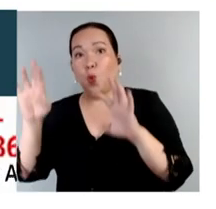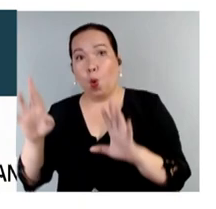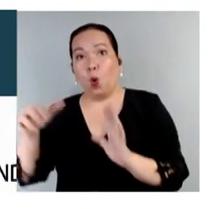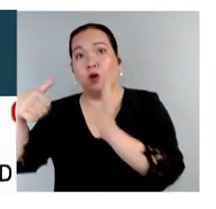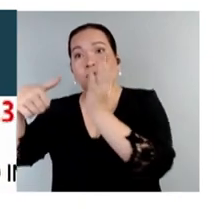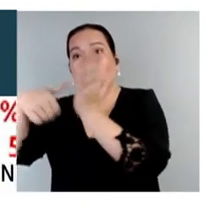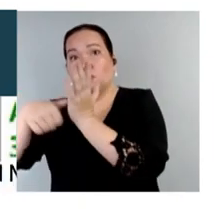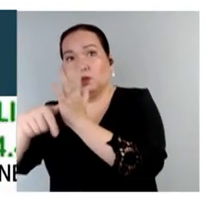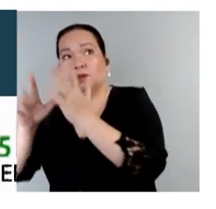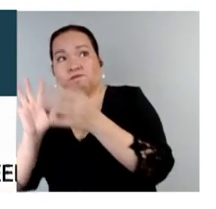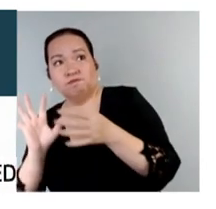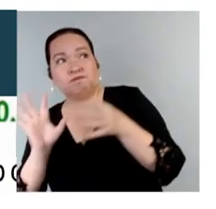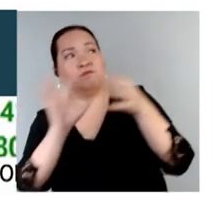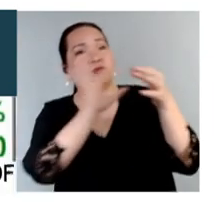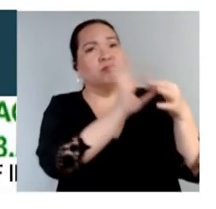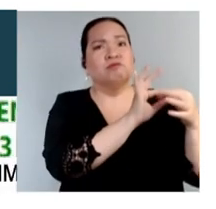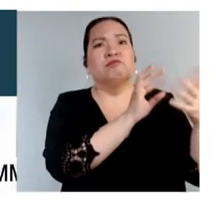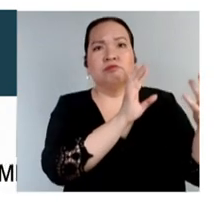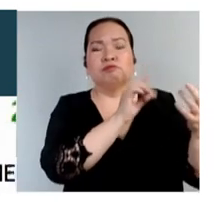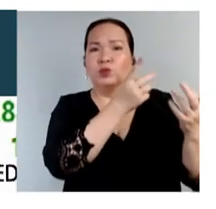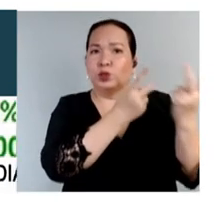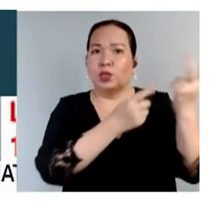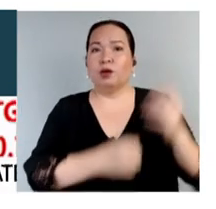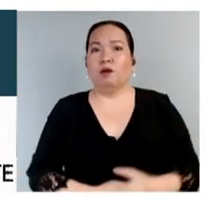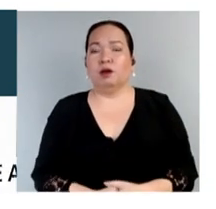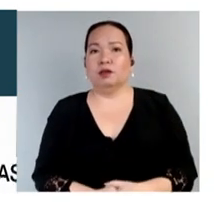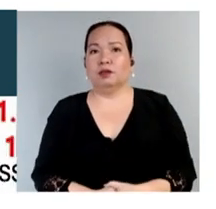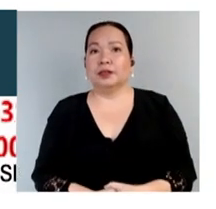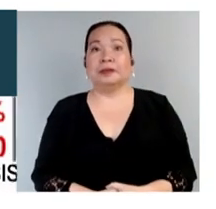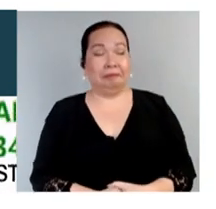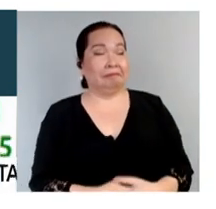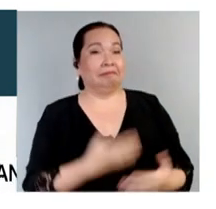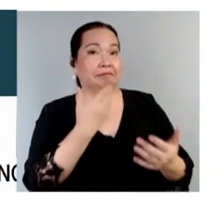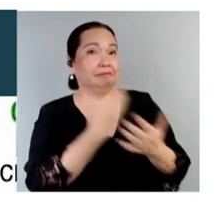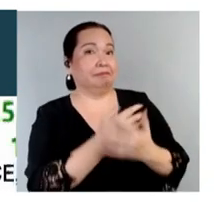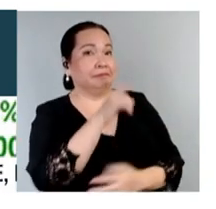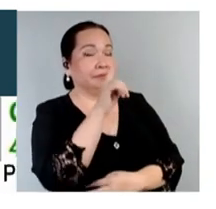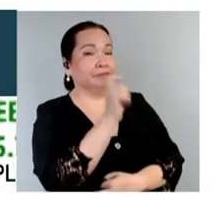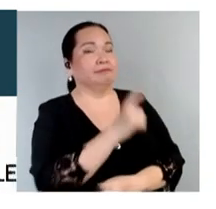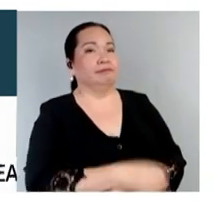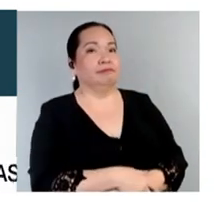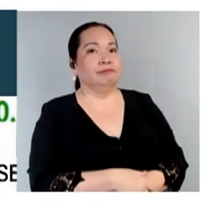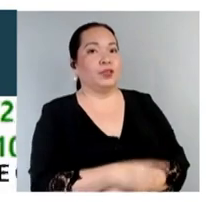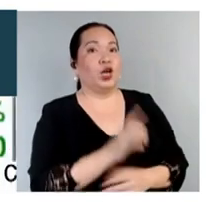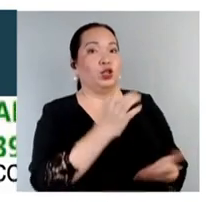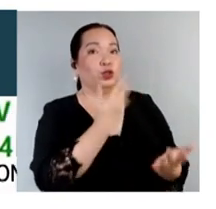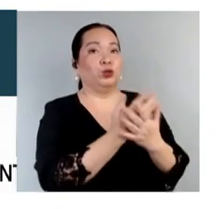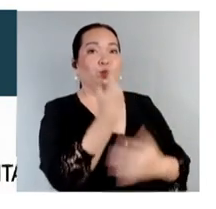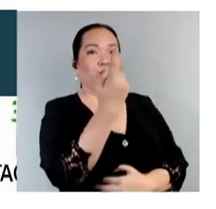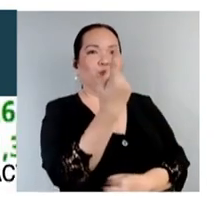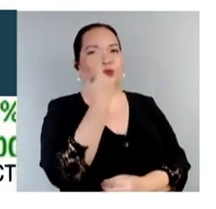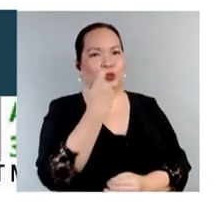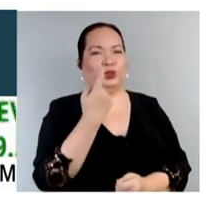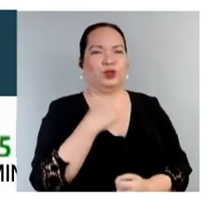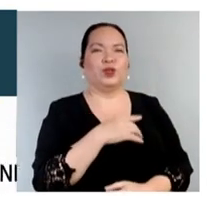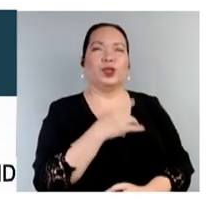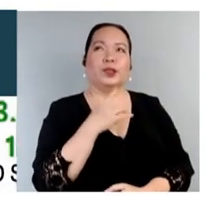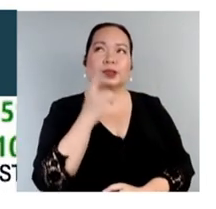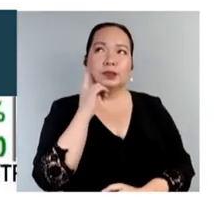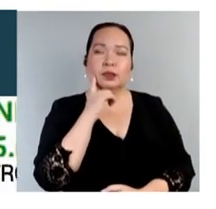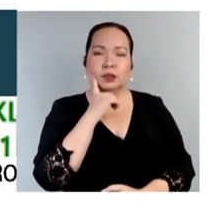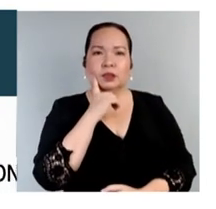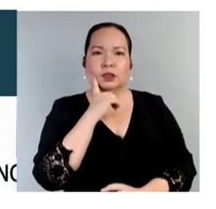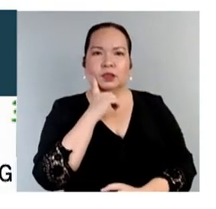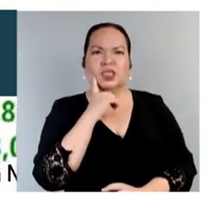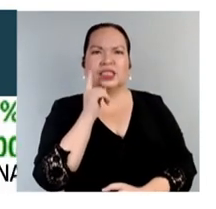them? What can you see there, Professor? That's a good question. In fact, perhaps that should be the first